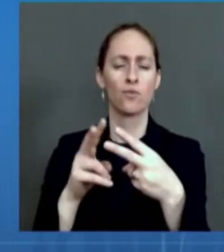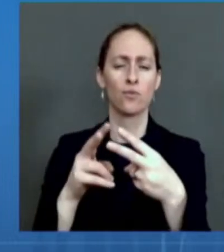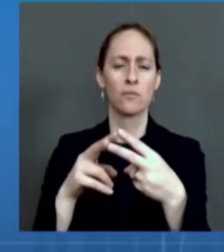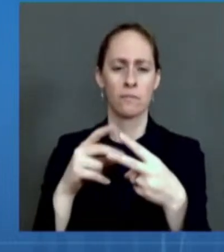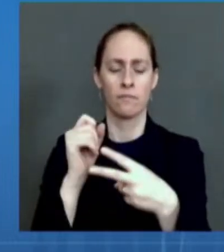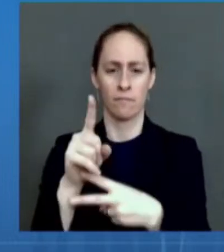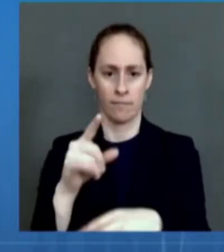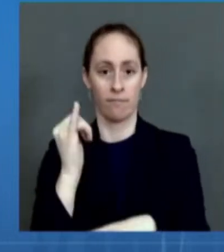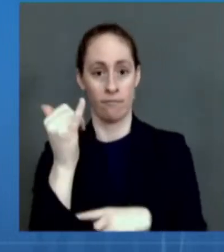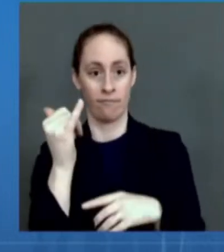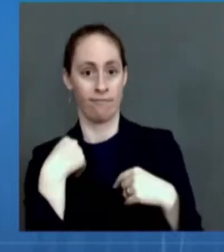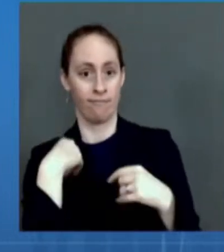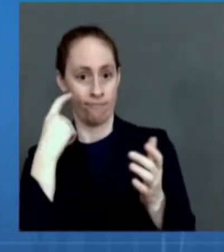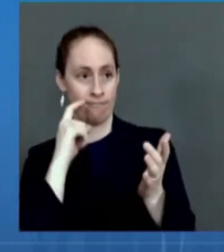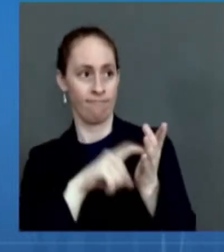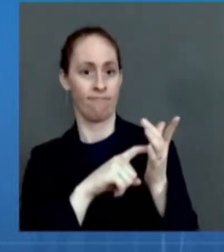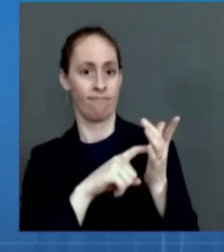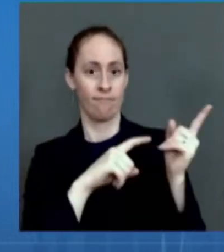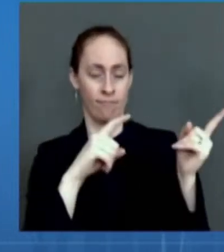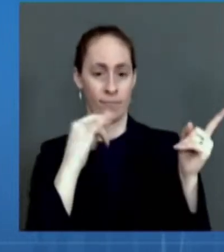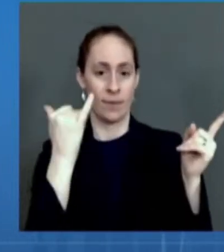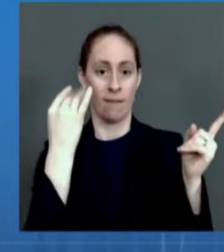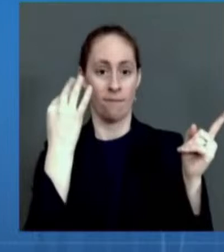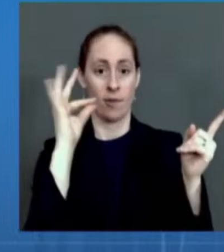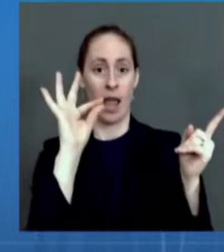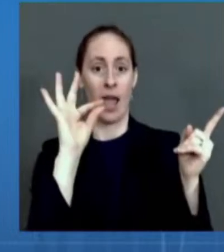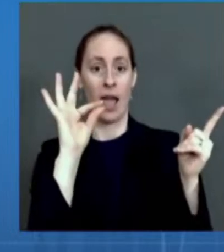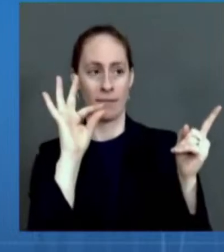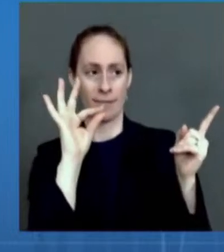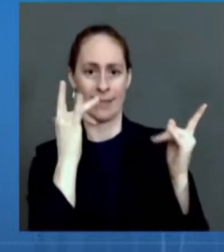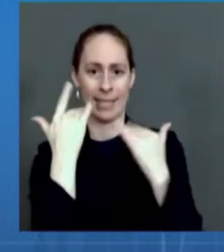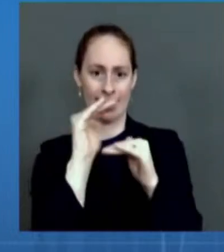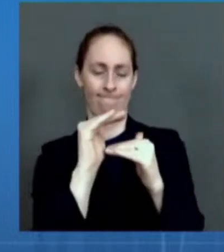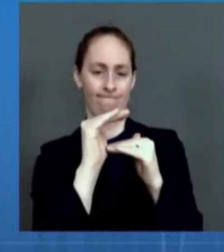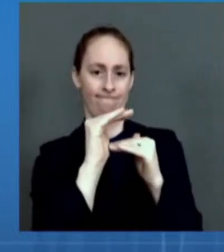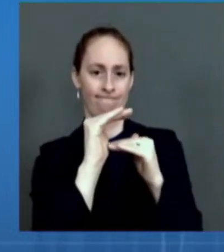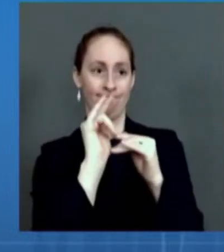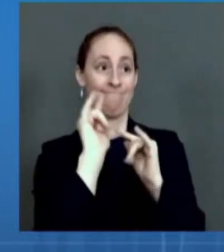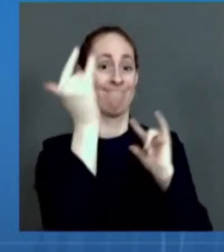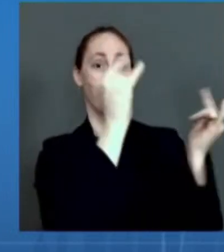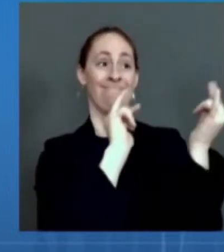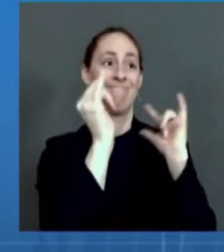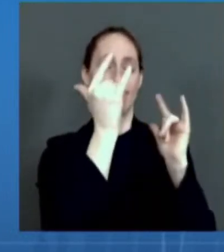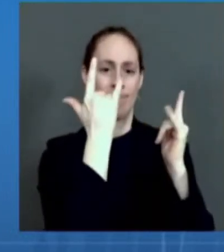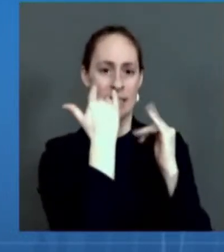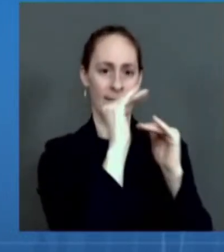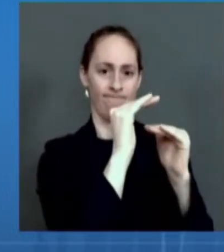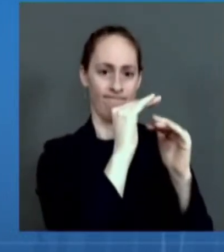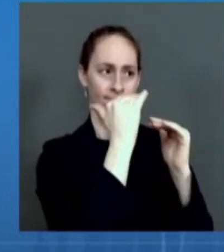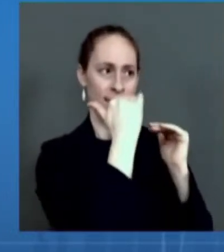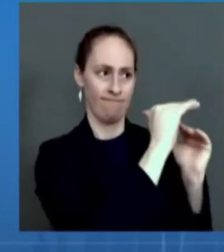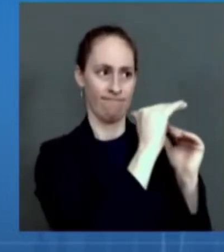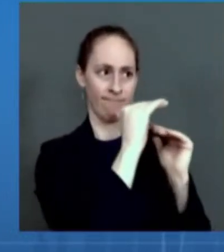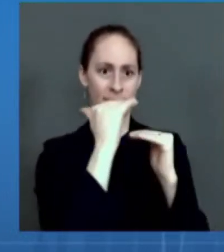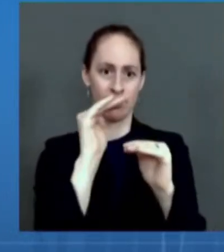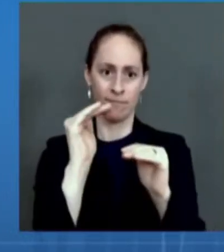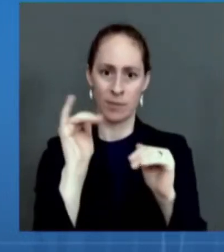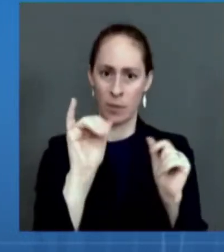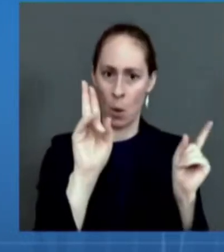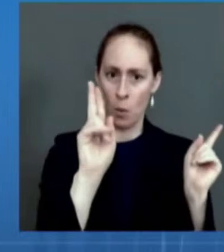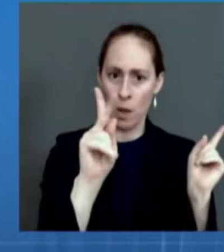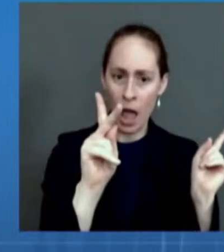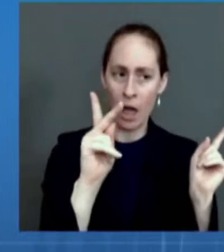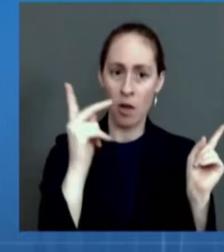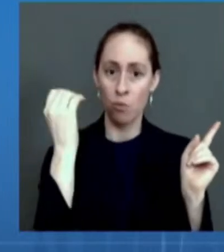also strengthening their border controls. Are you reconsidering travel from either the UK or the EU, given the COVID outbreaks there? And